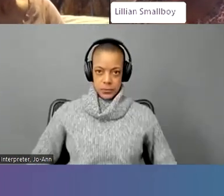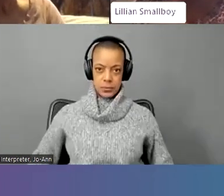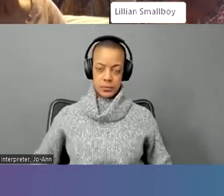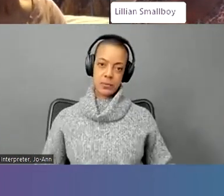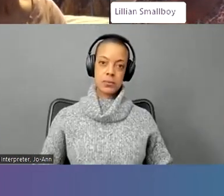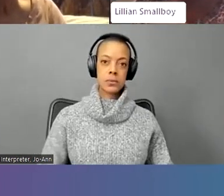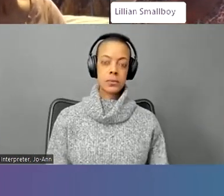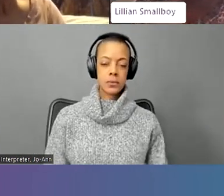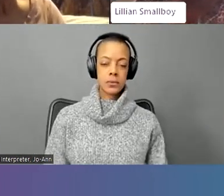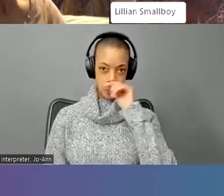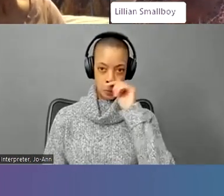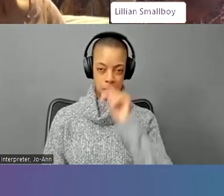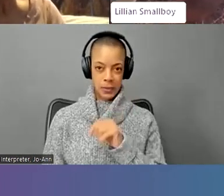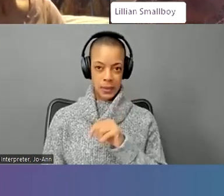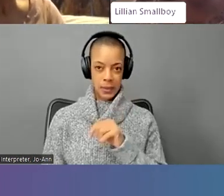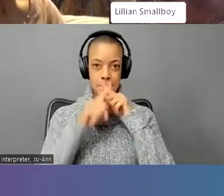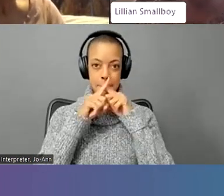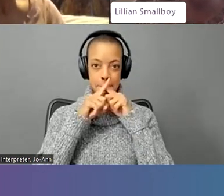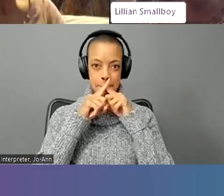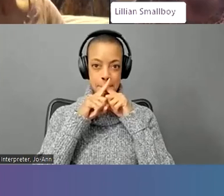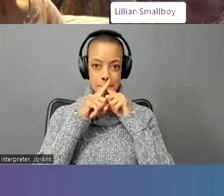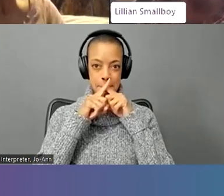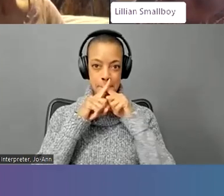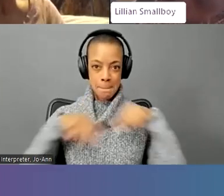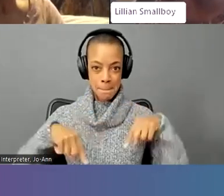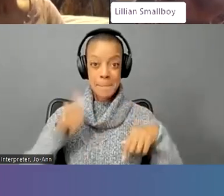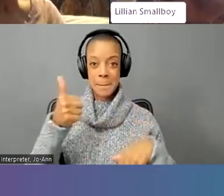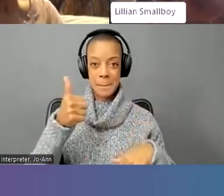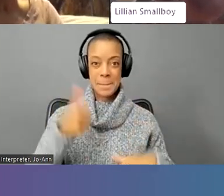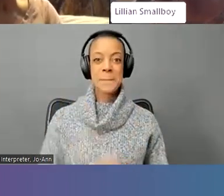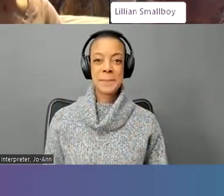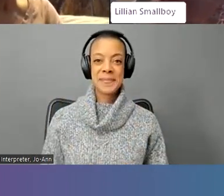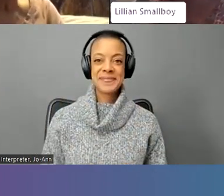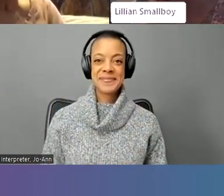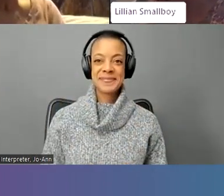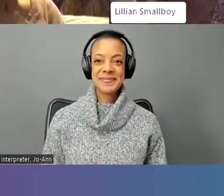You just have to turn your volume back on, your speaker. Okay.